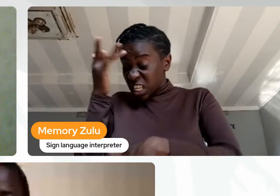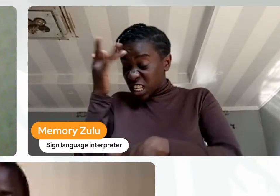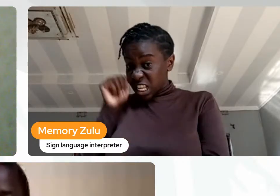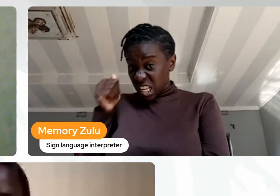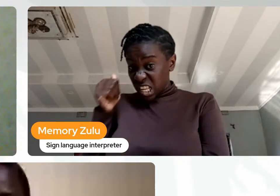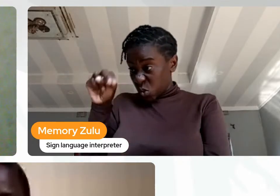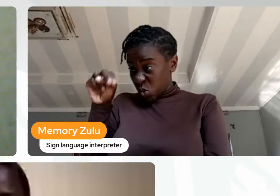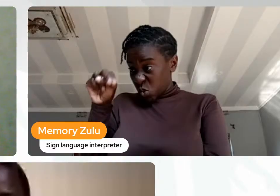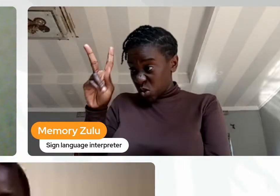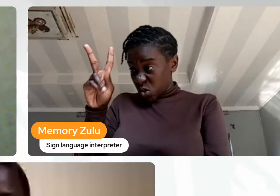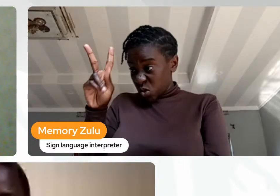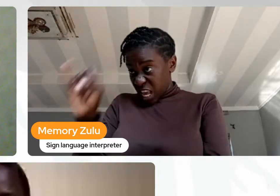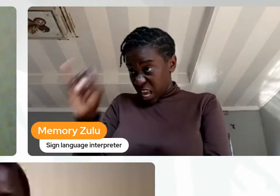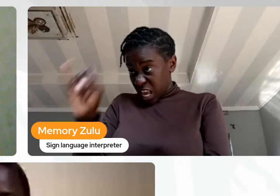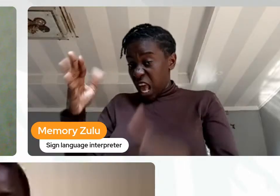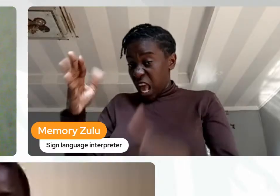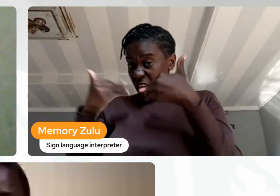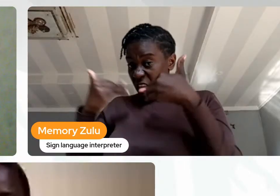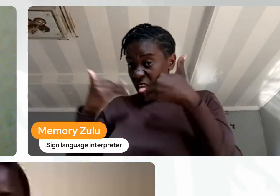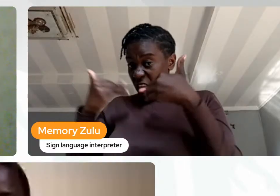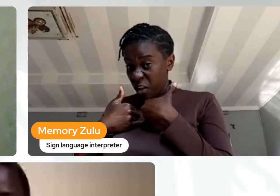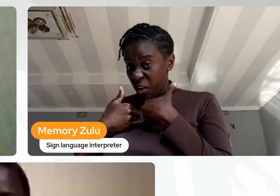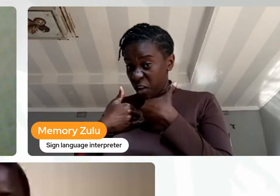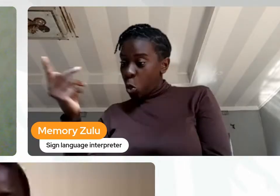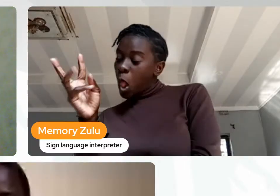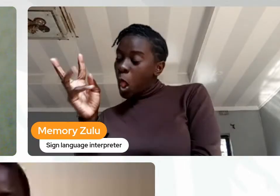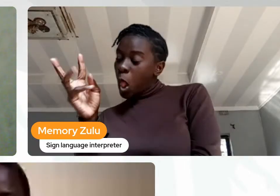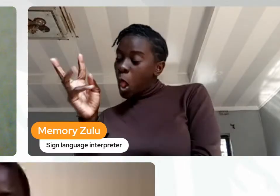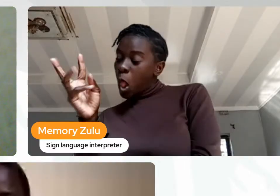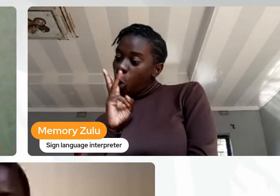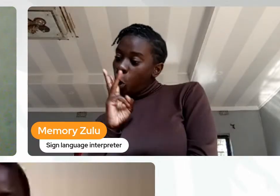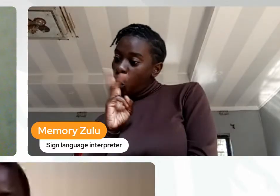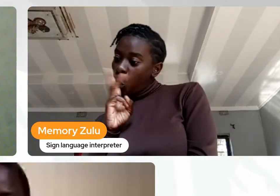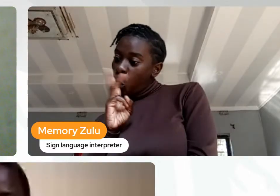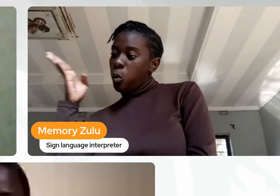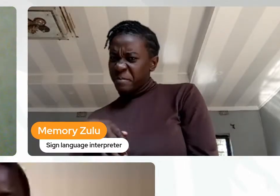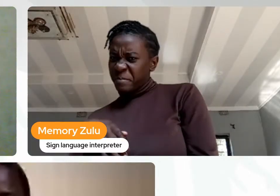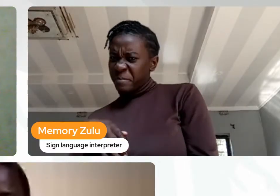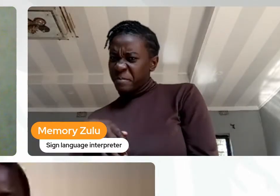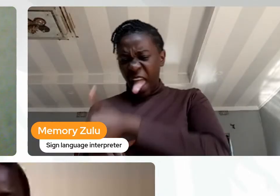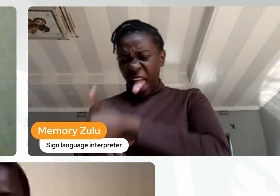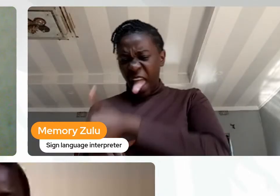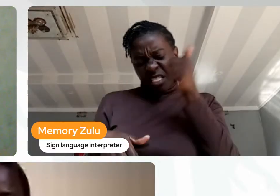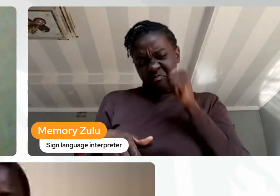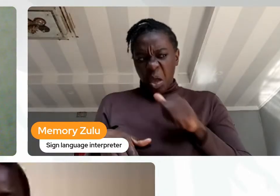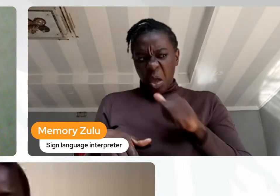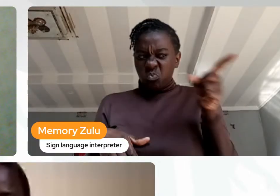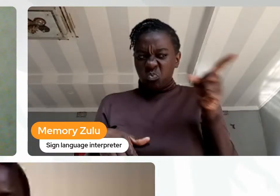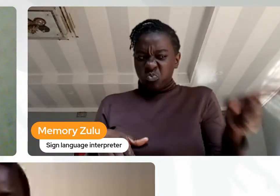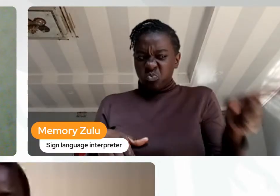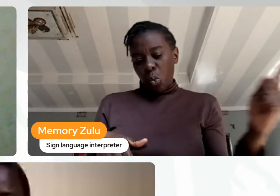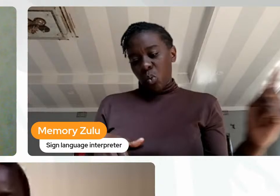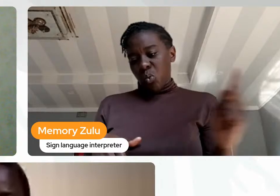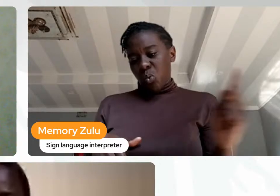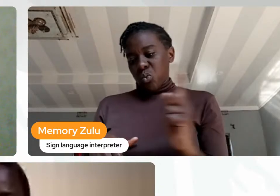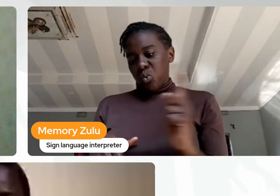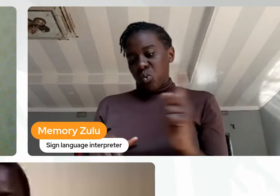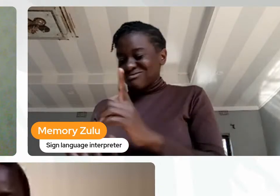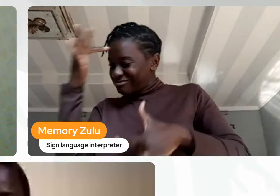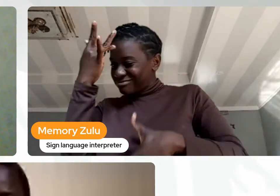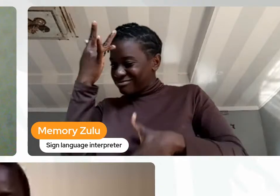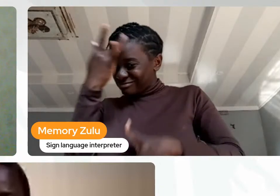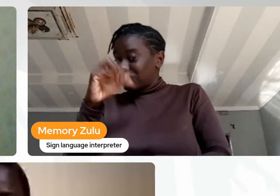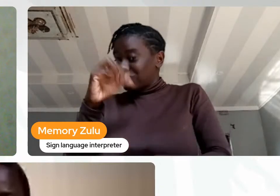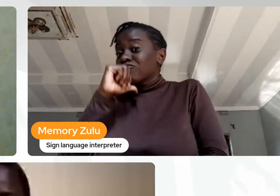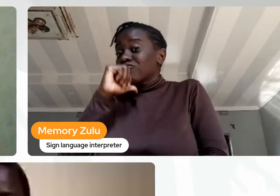toilet fan, you are able to get a bacteria that can later on affect your urinary system, resulting into